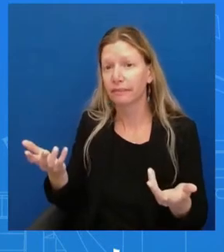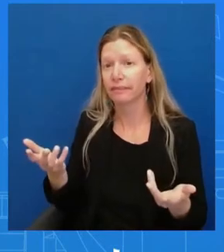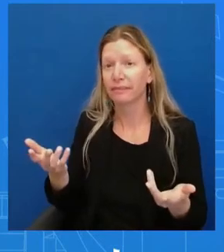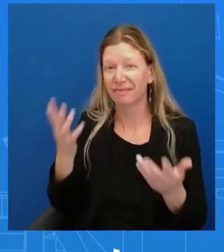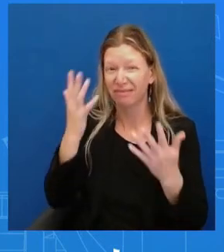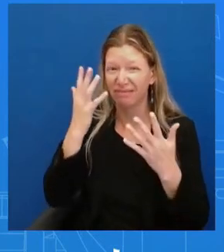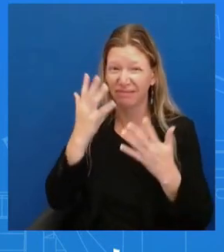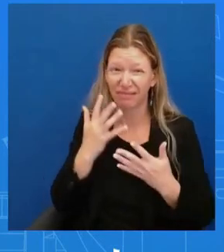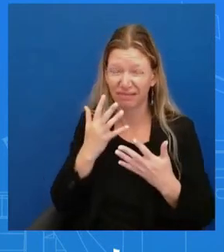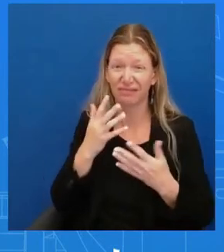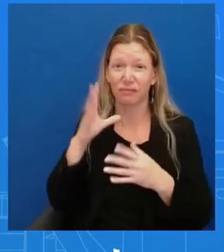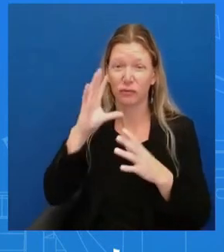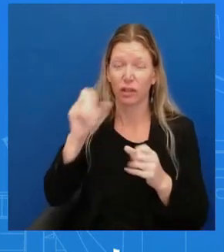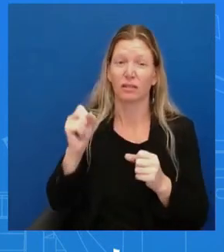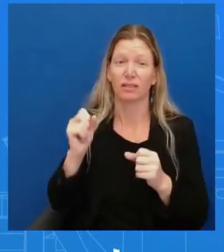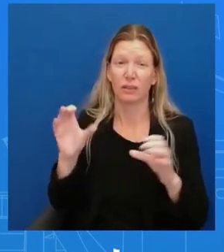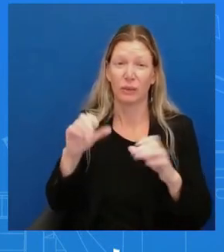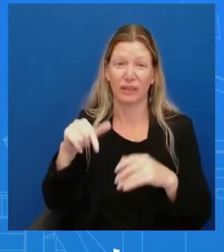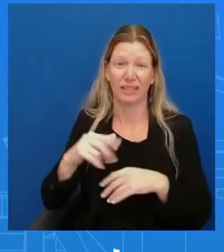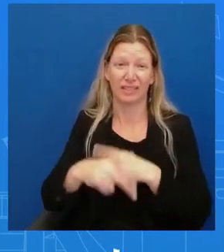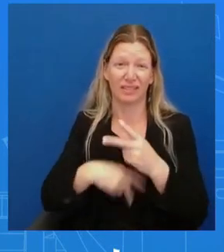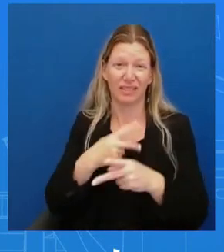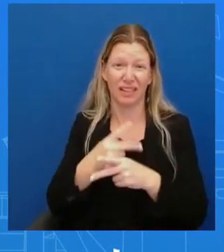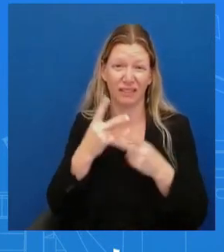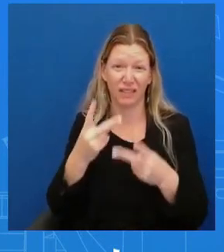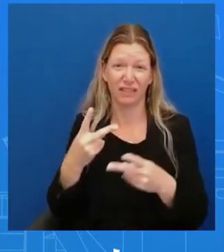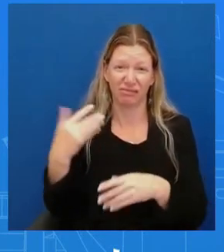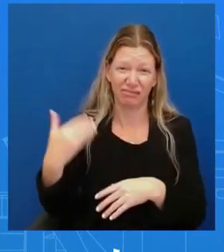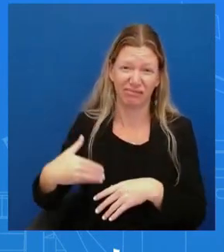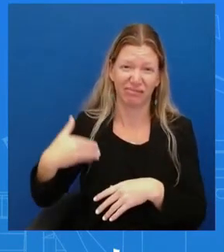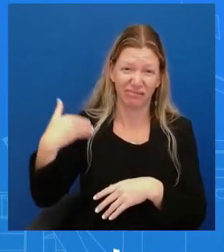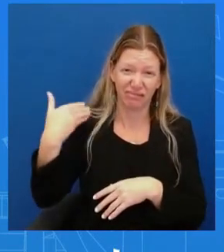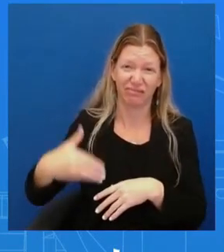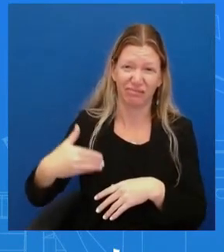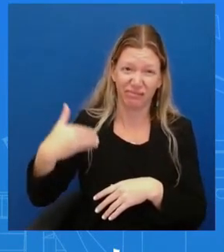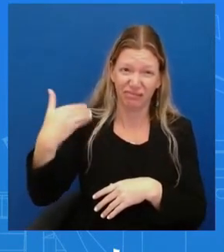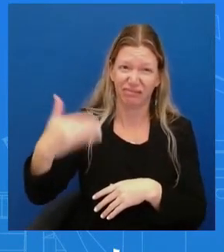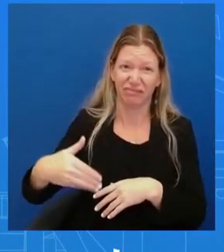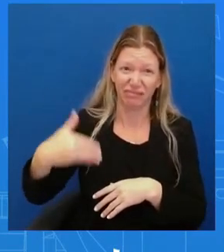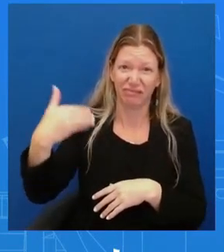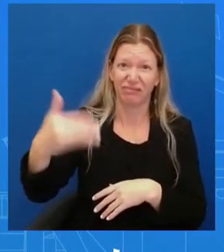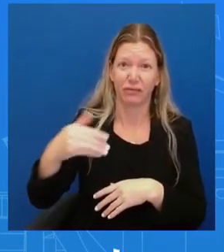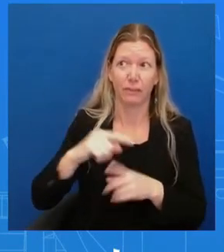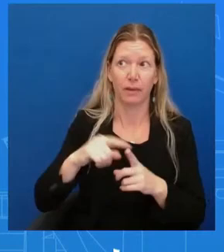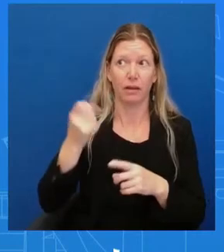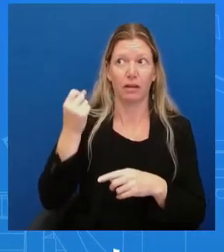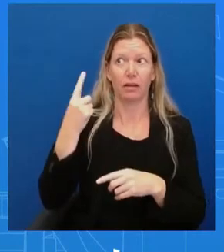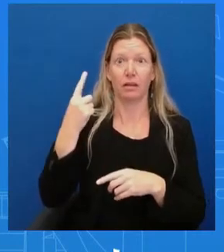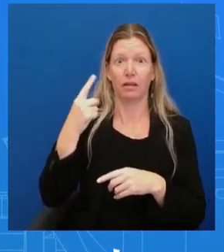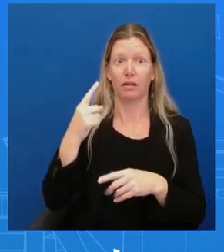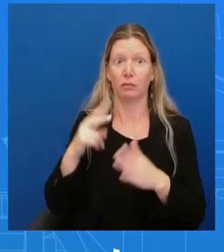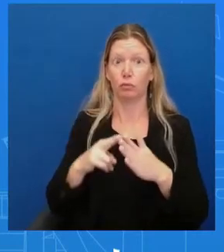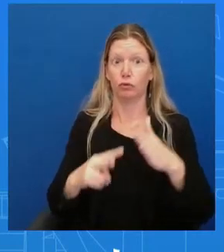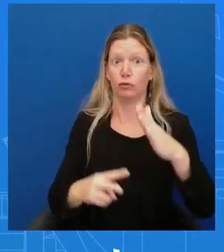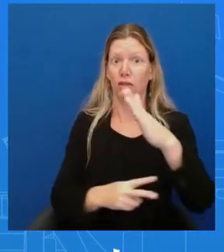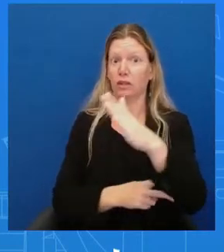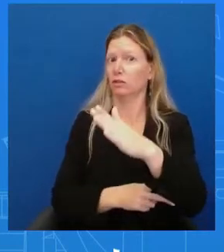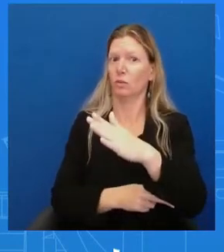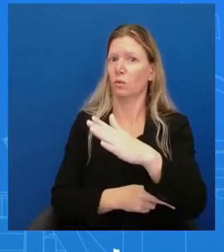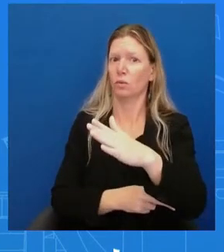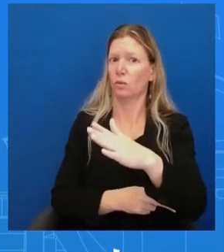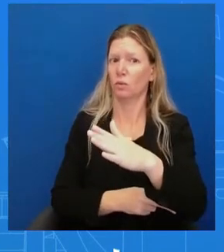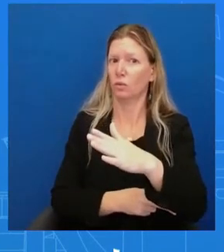of visits. Not obviously not this dramatic with a bridge before, but he has been there for communities when they've experienced